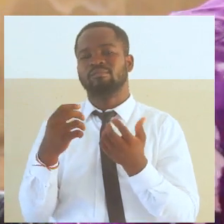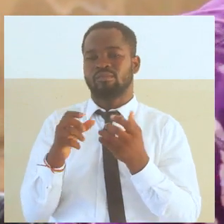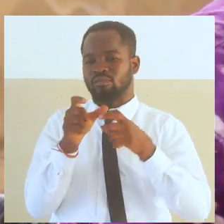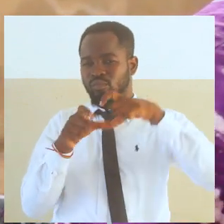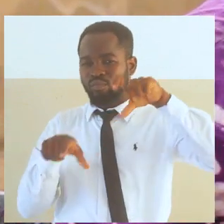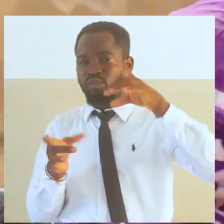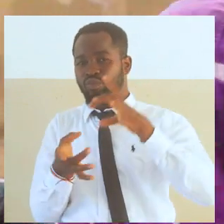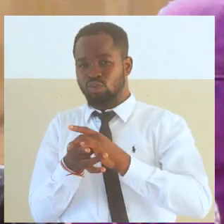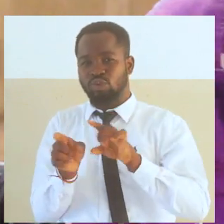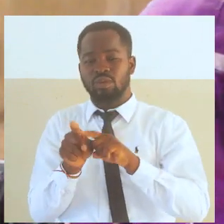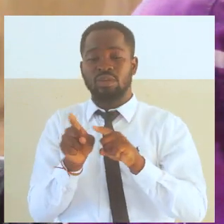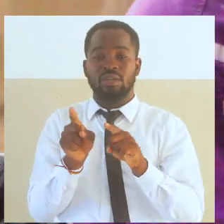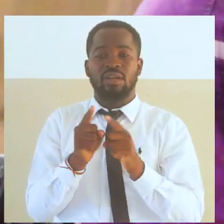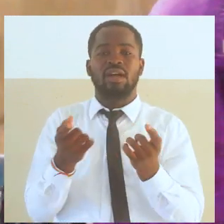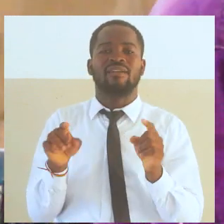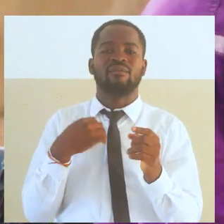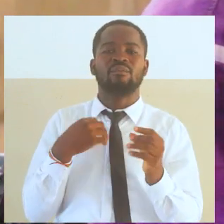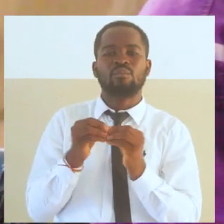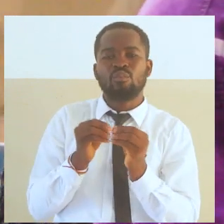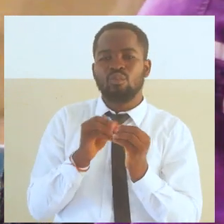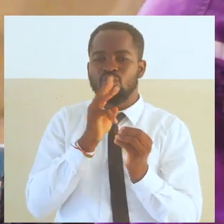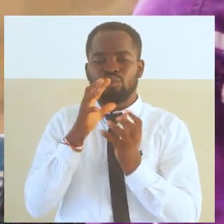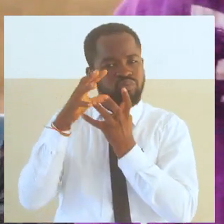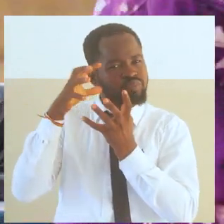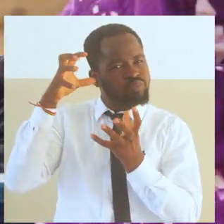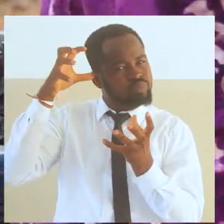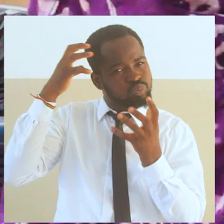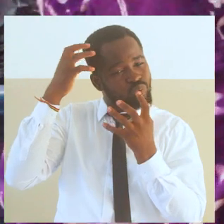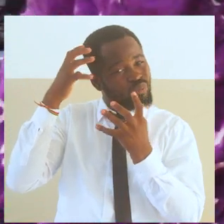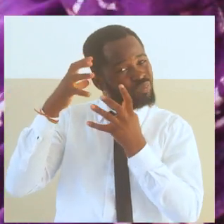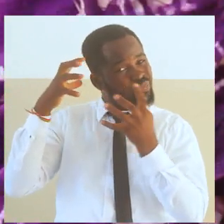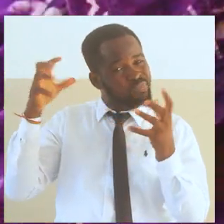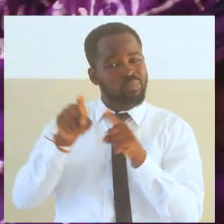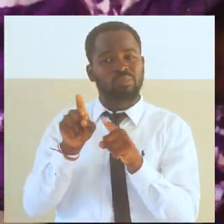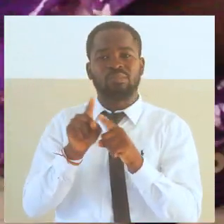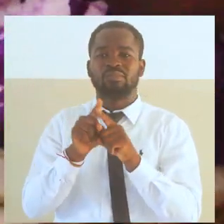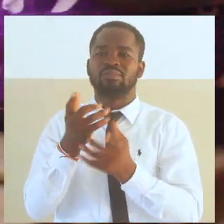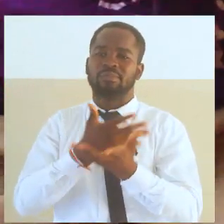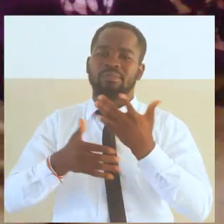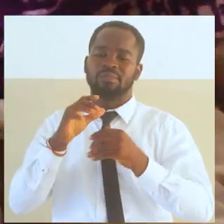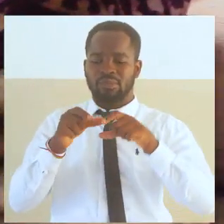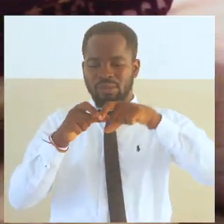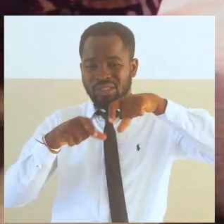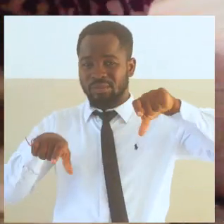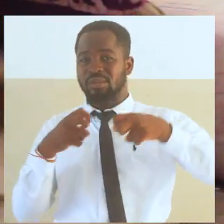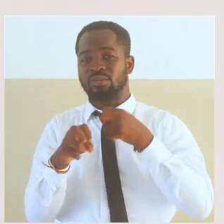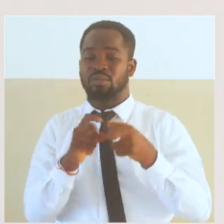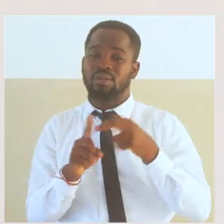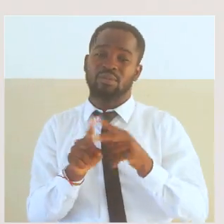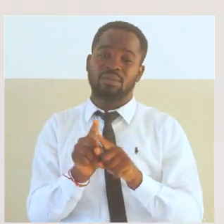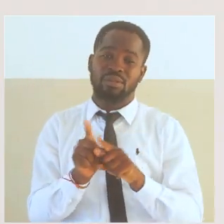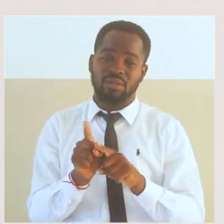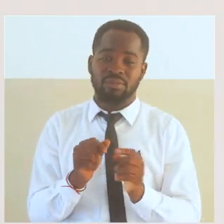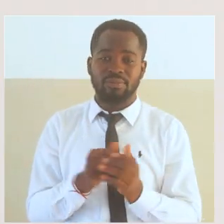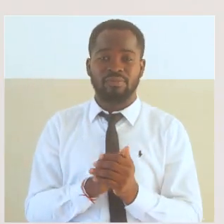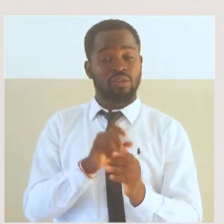called CSF, cerebrospinal fluid. When there is excess accumulation of it, we have hydrocephalus. It can be a complication